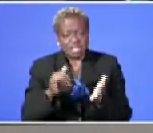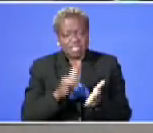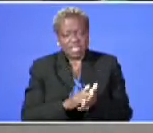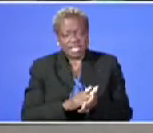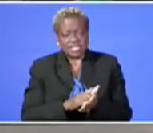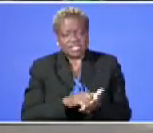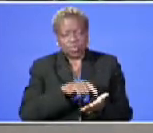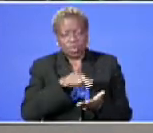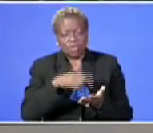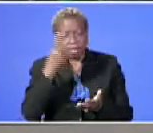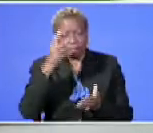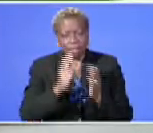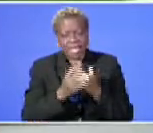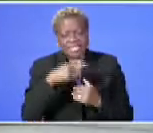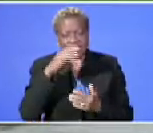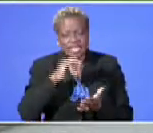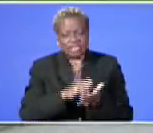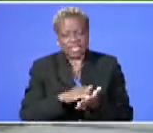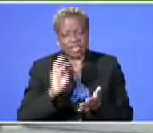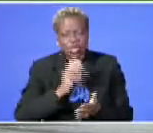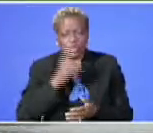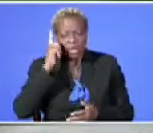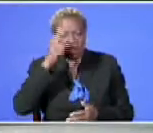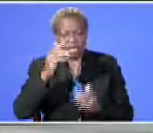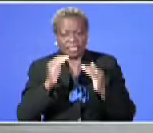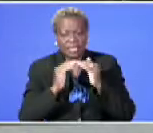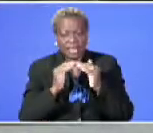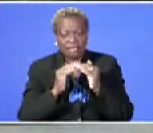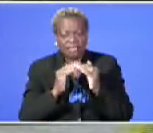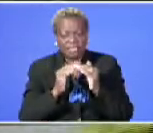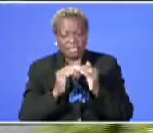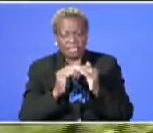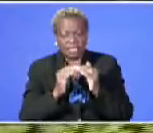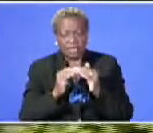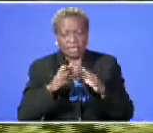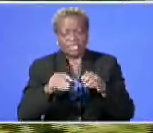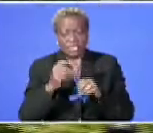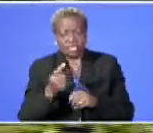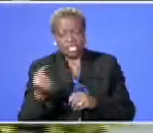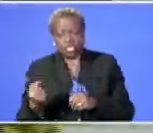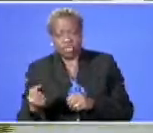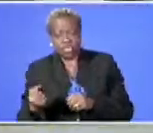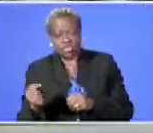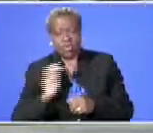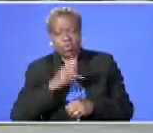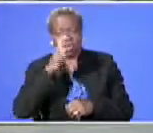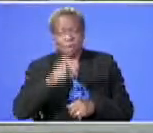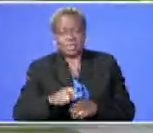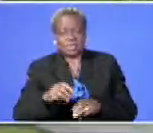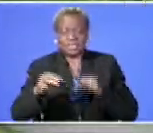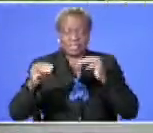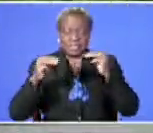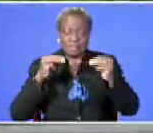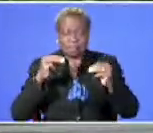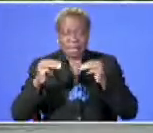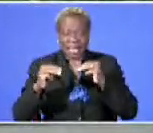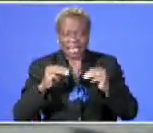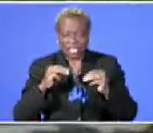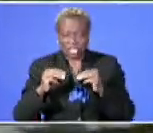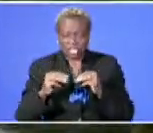that we look at the levels relative to the tools that we have to manage the use of foreign exchange. And